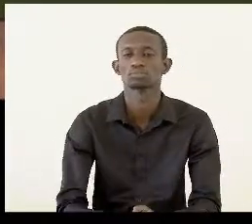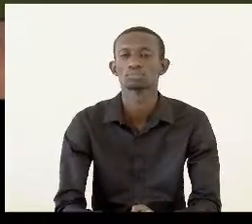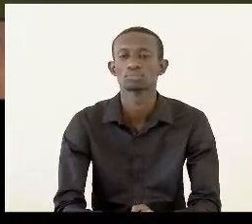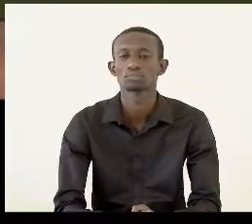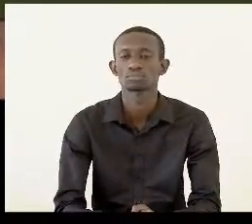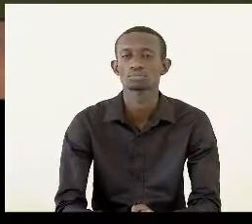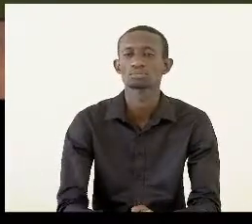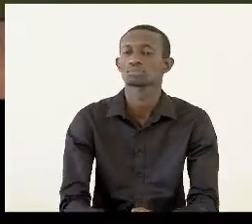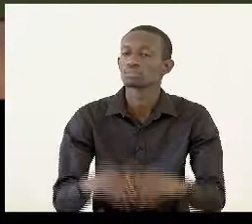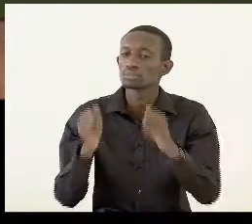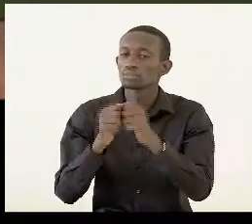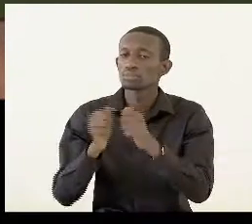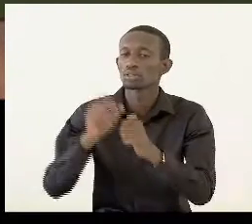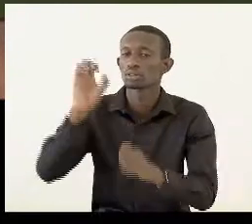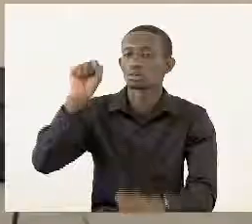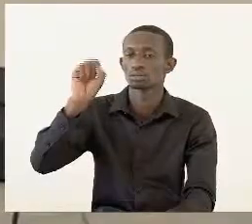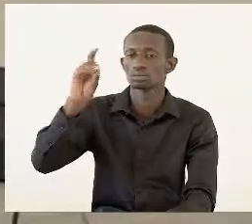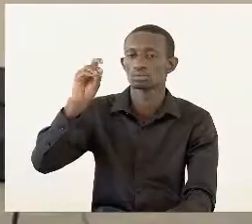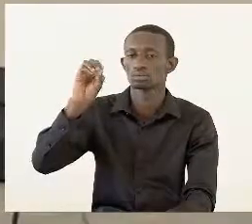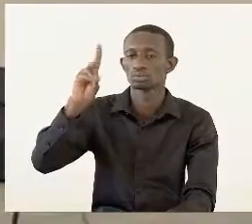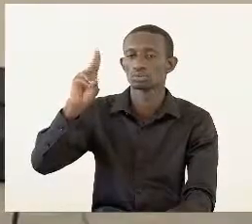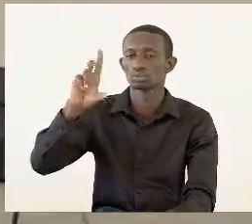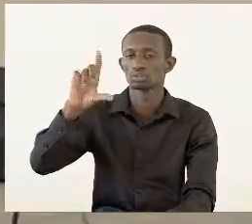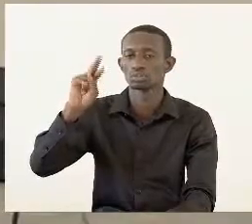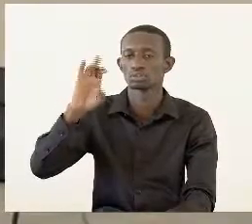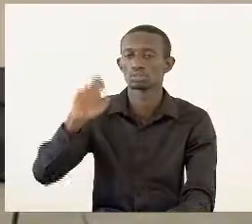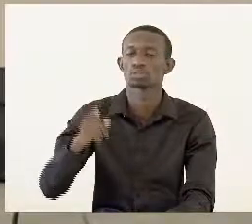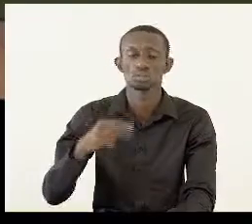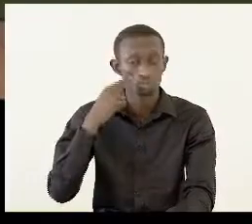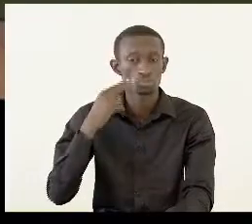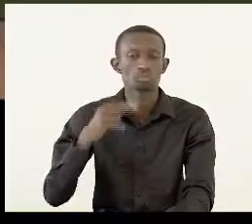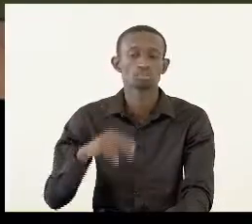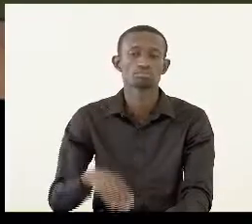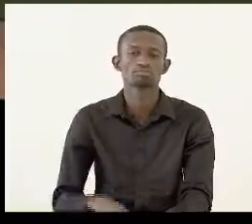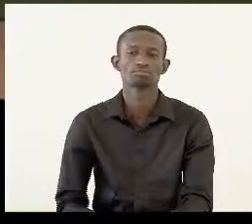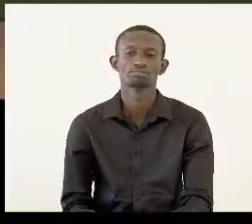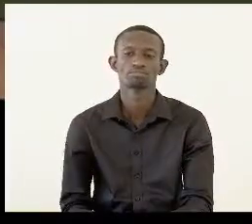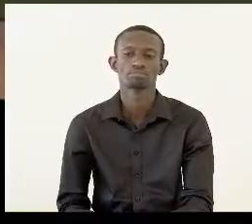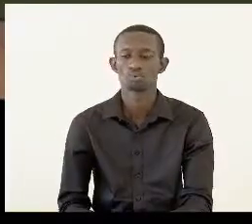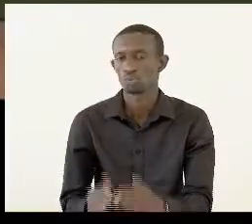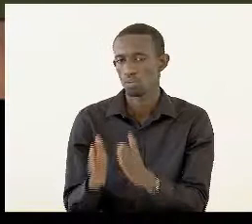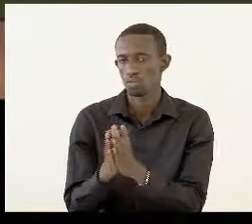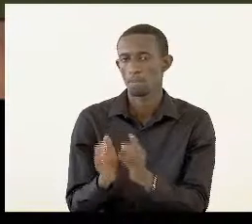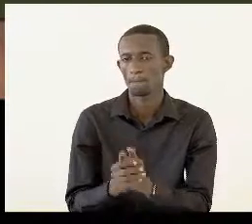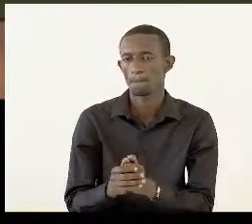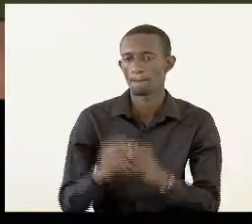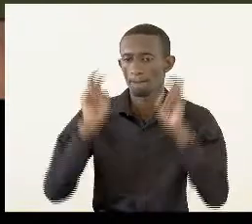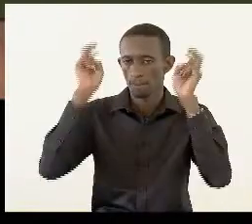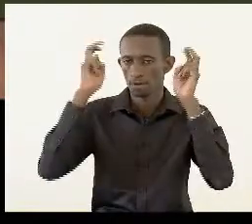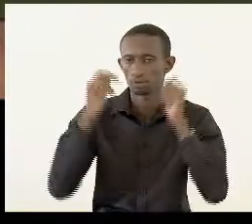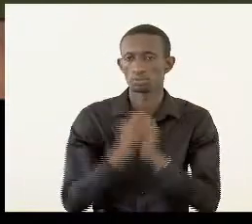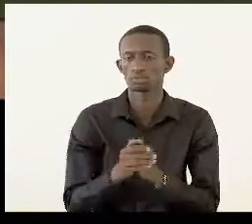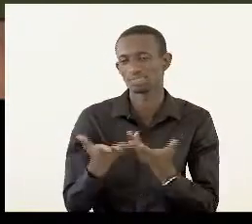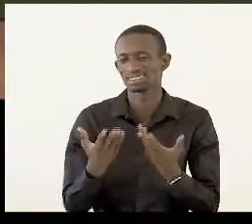The solubility will increase down the group. We will also have a look at that with a lesson which is